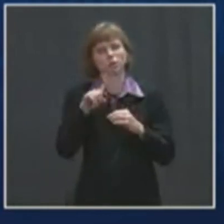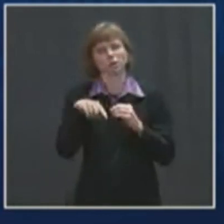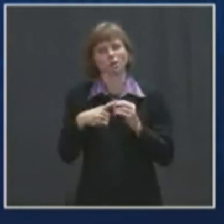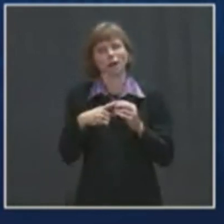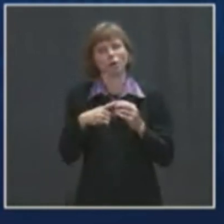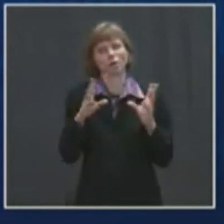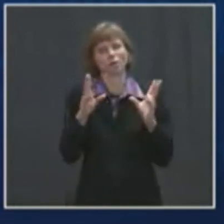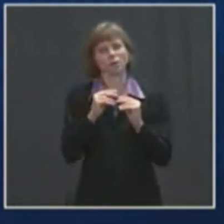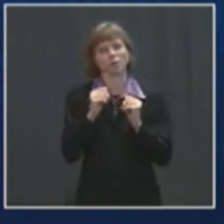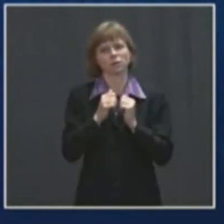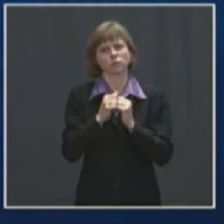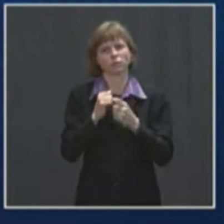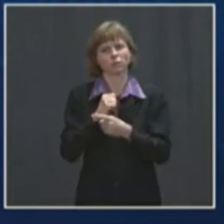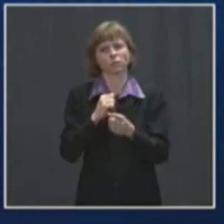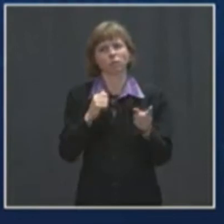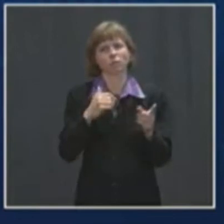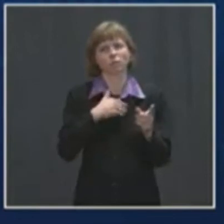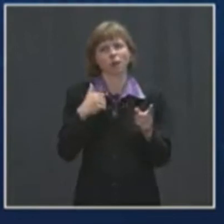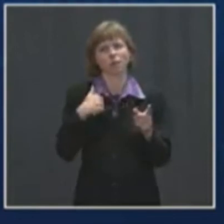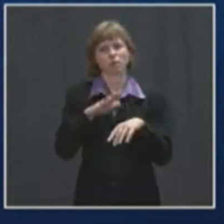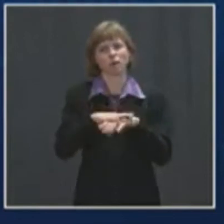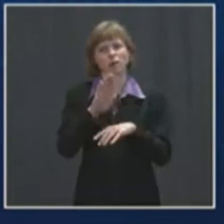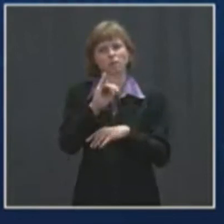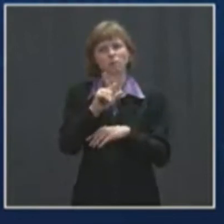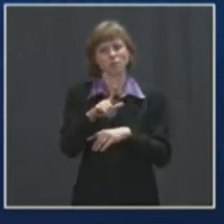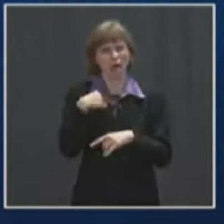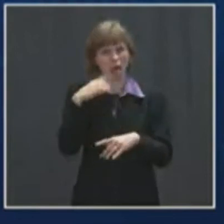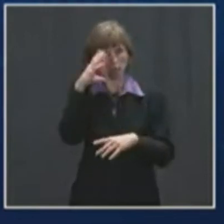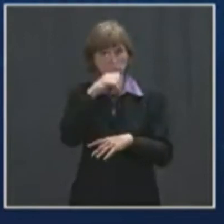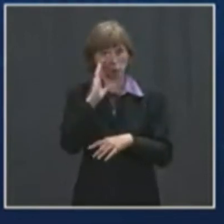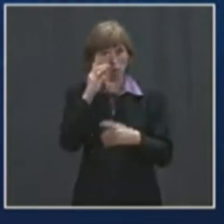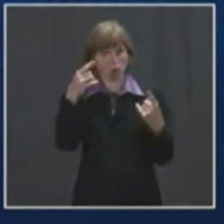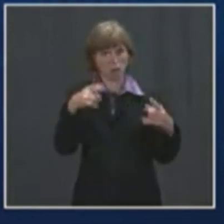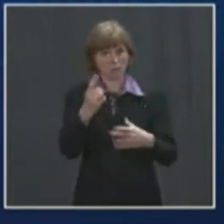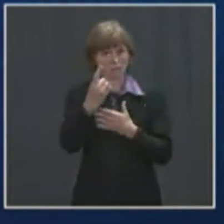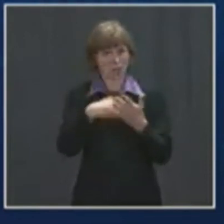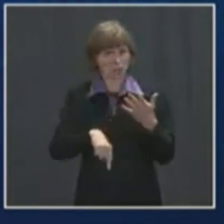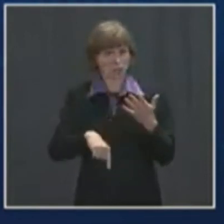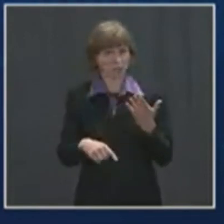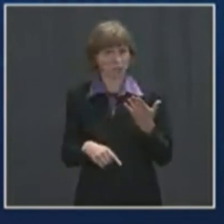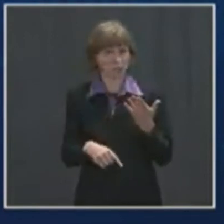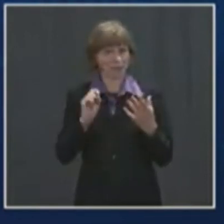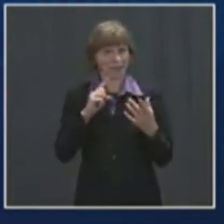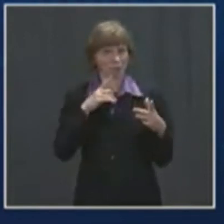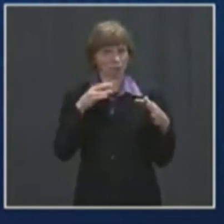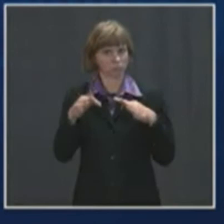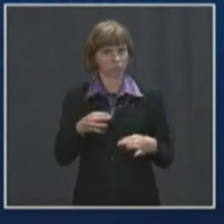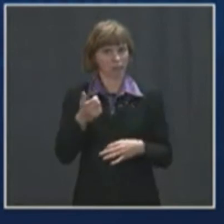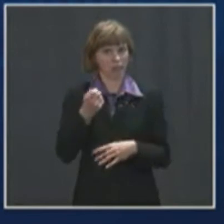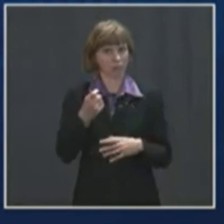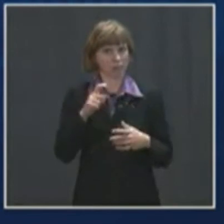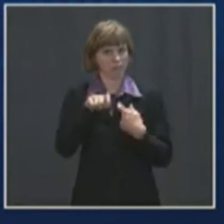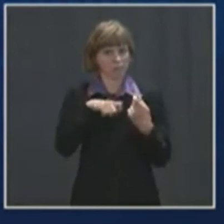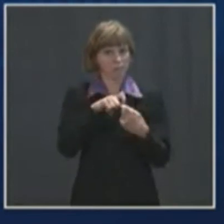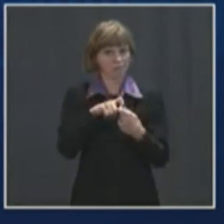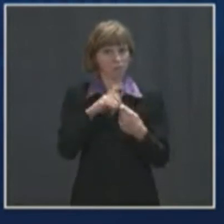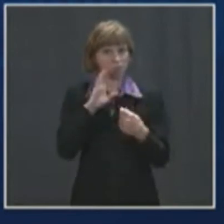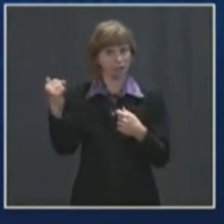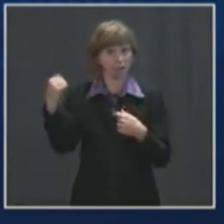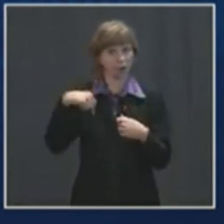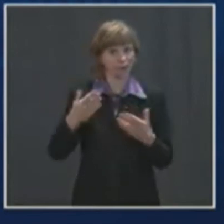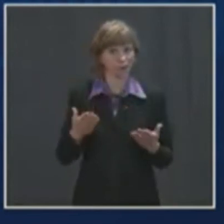bill. I assume some of those meetings are going to happen next week. Can you tell us about any of those specific things? Will they come over here? Or? Well,